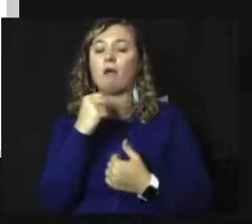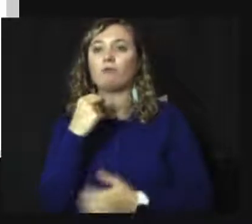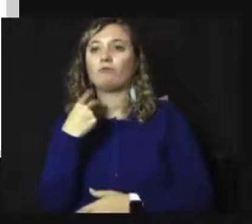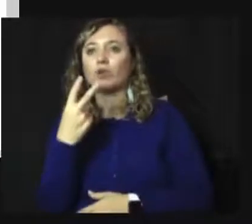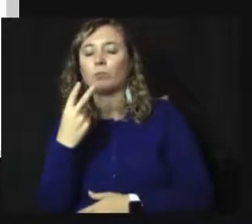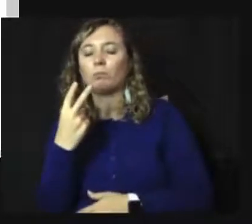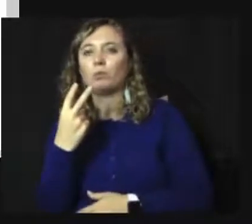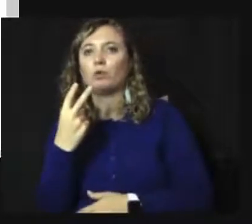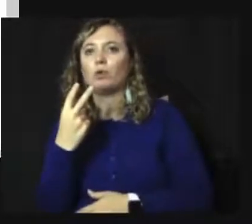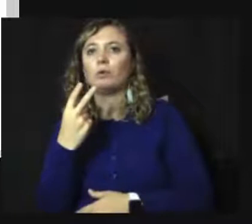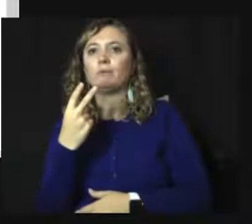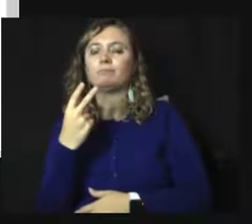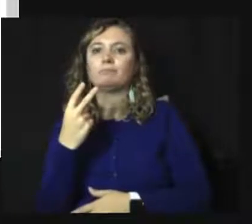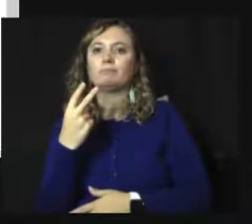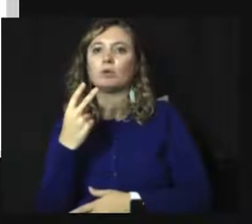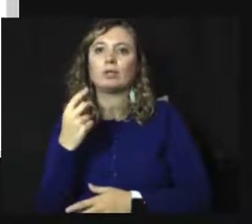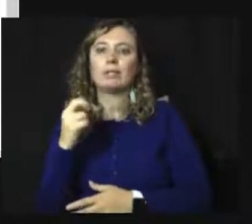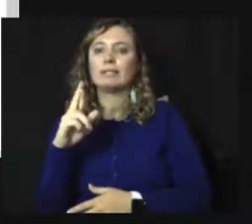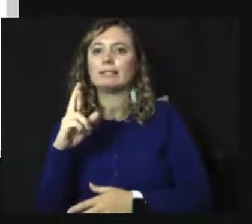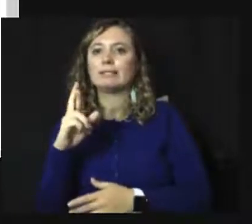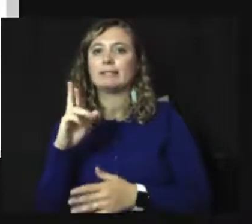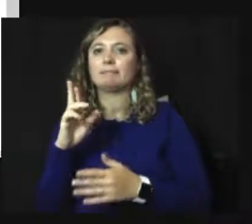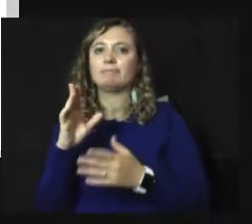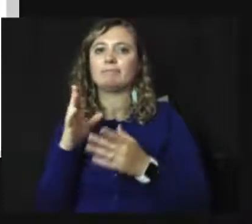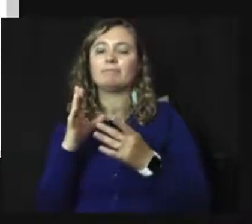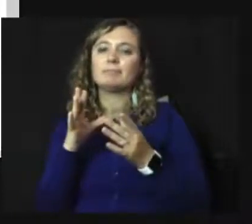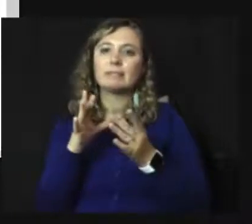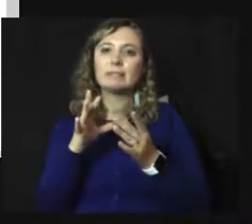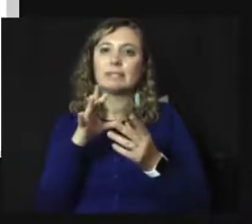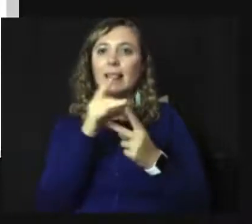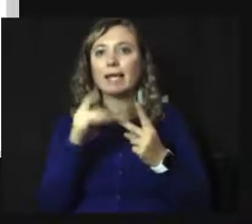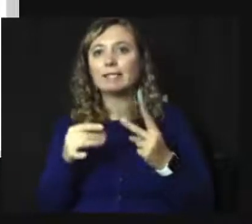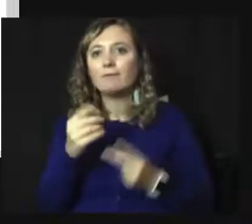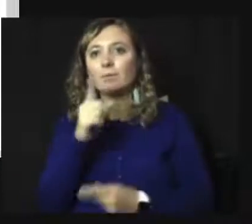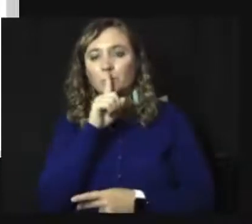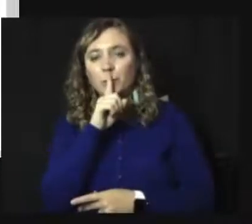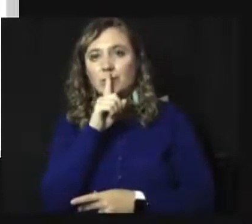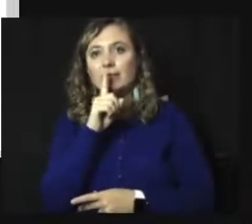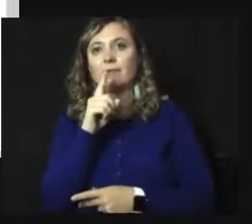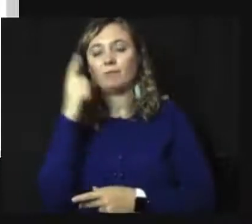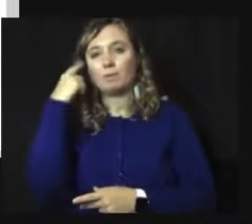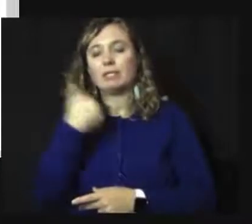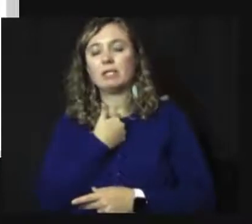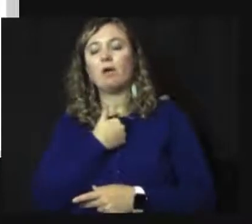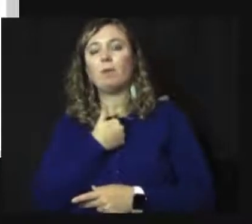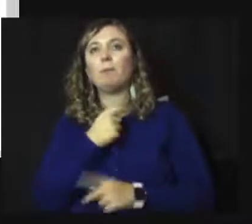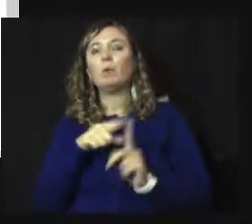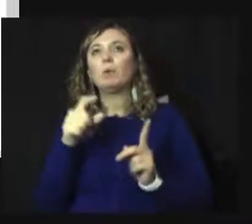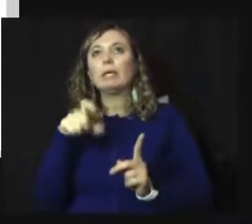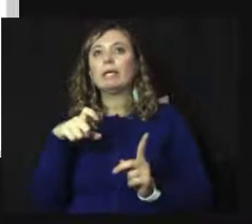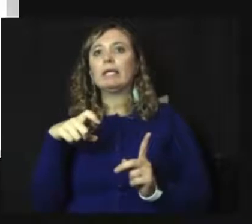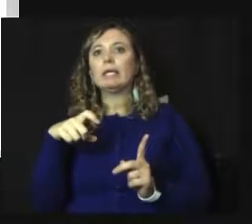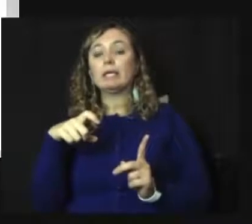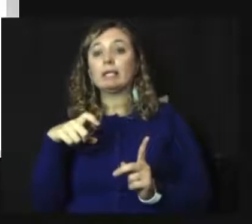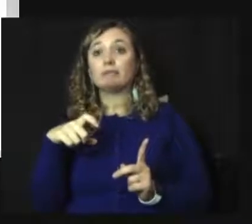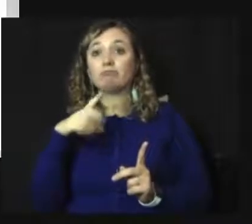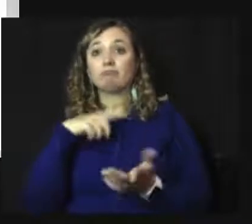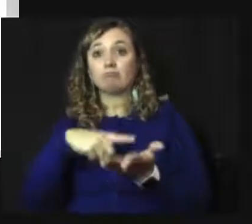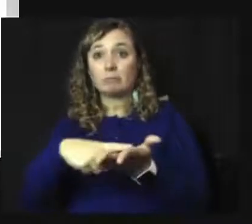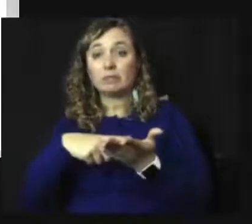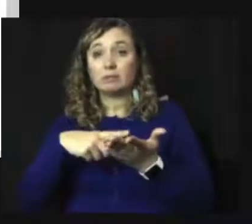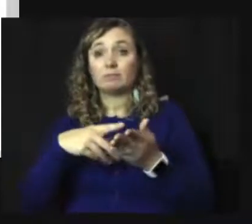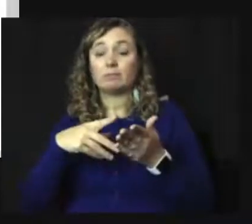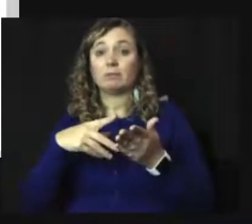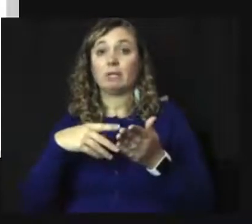selective mutism as well. So I definitely understand that it is something that we need to talk about as being a more normal thing, because a lot of